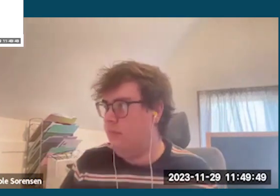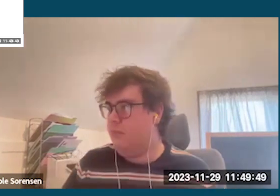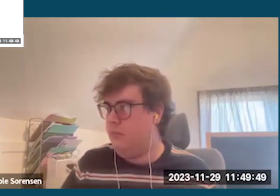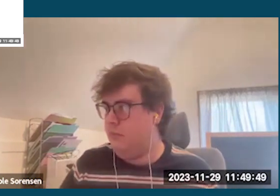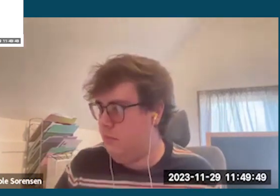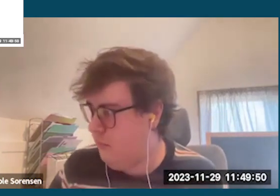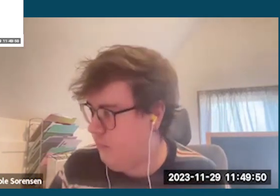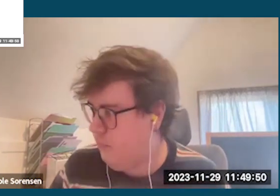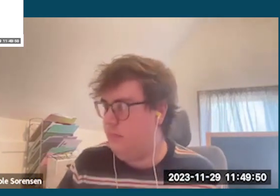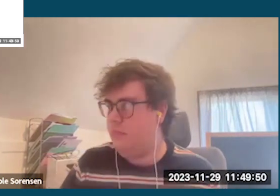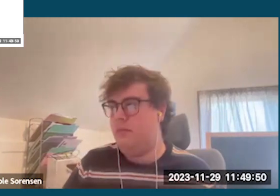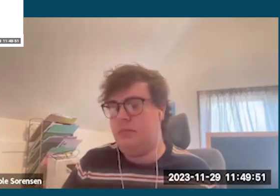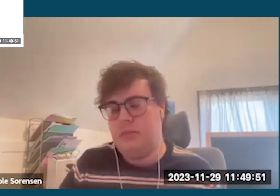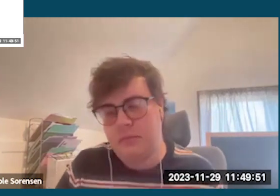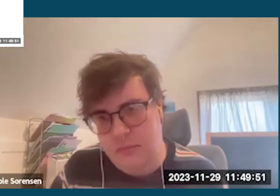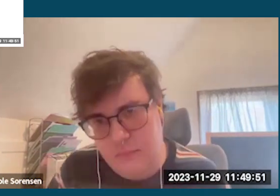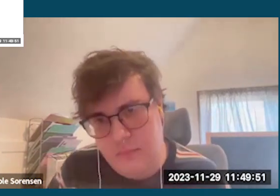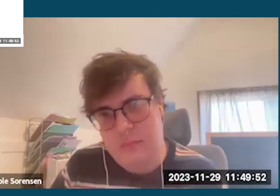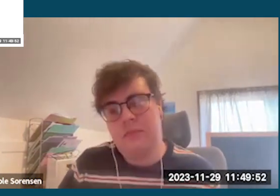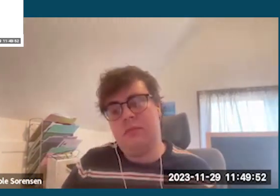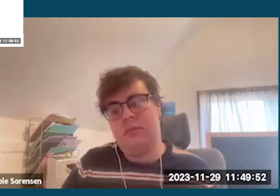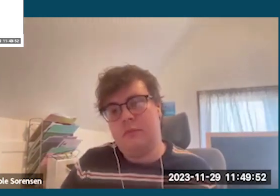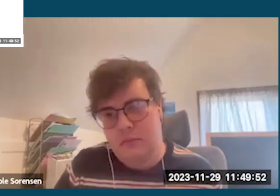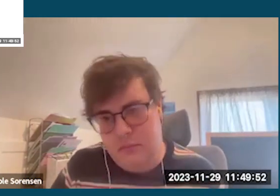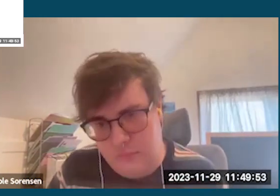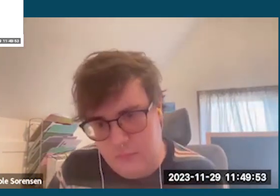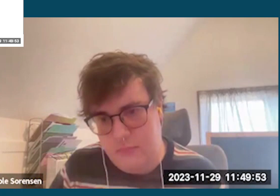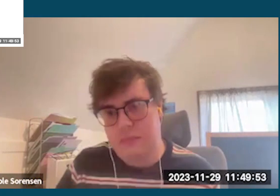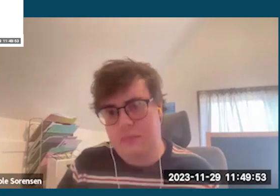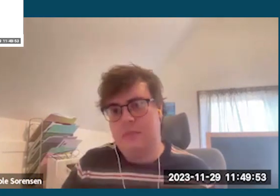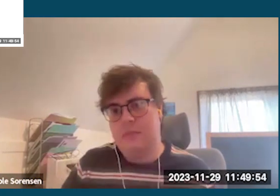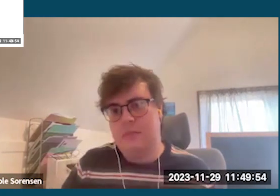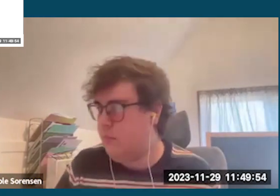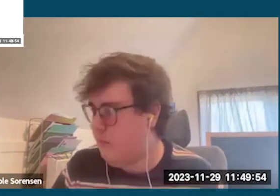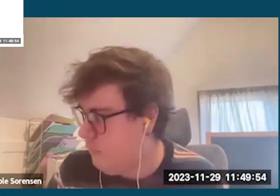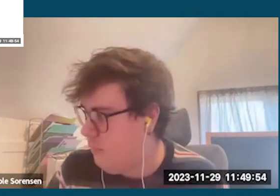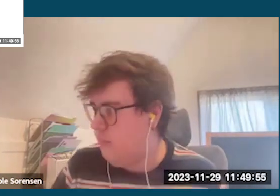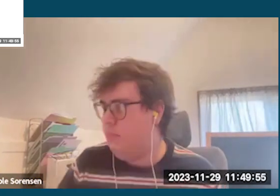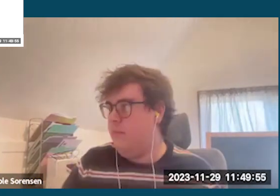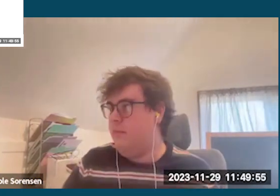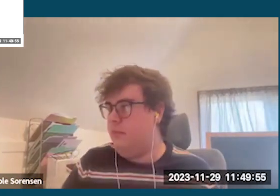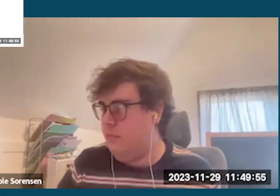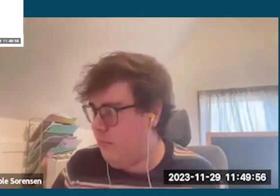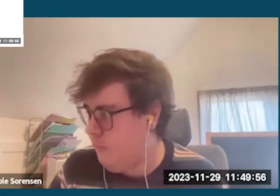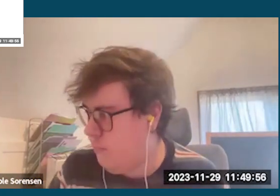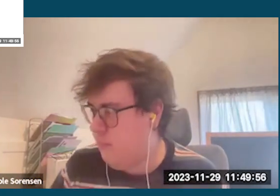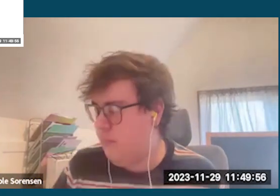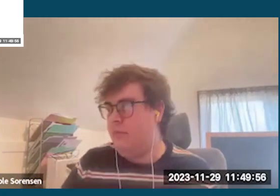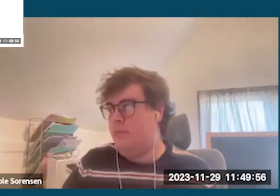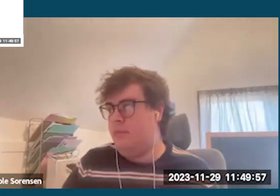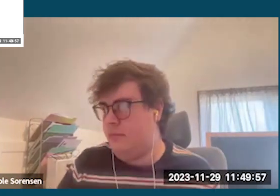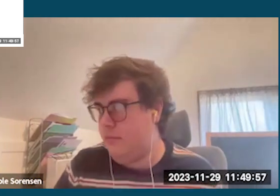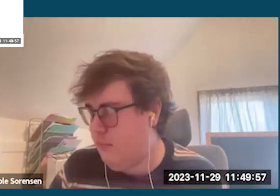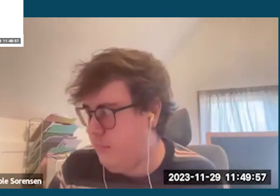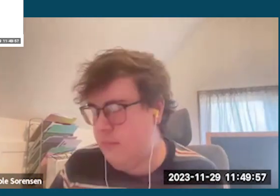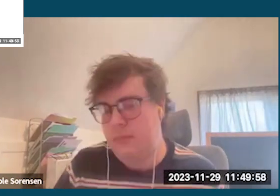Plenty of adults with disabilities, even significant intellectual and developmental disabilities, will be interested